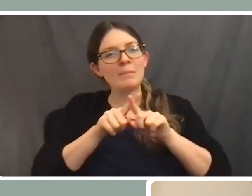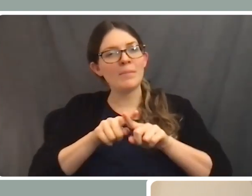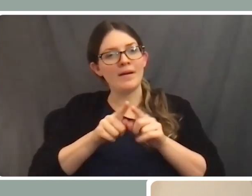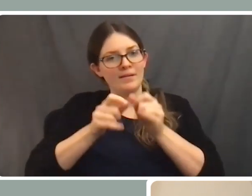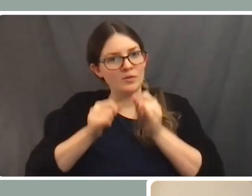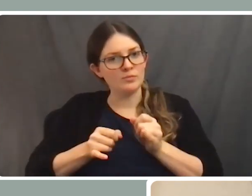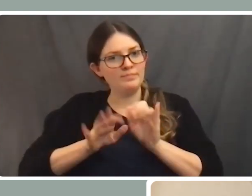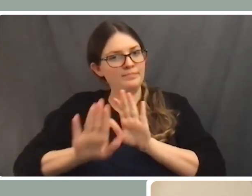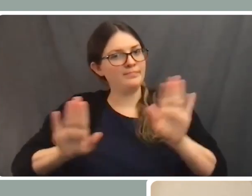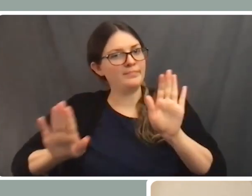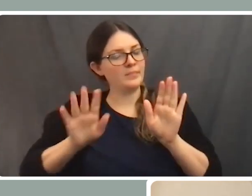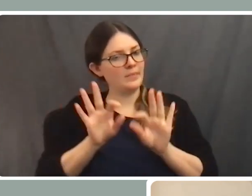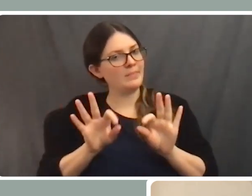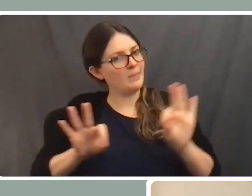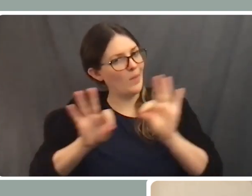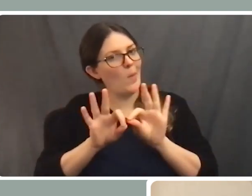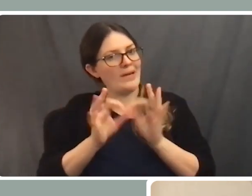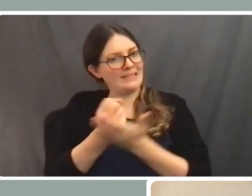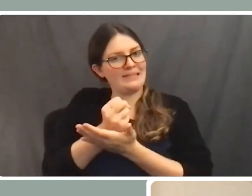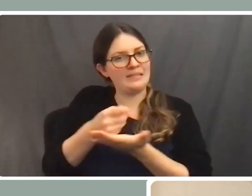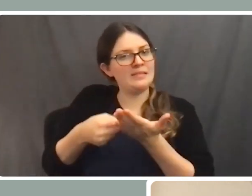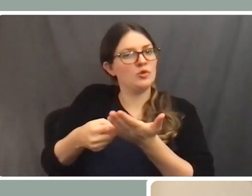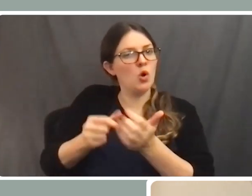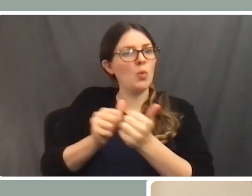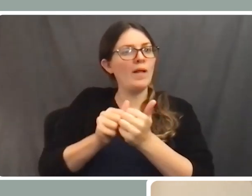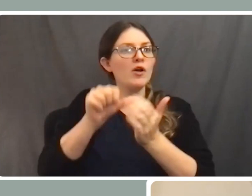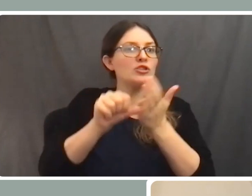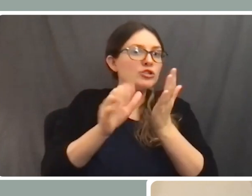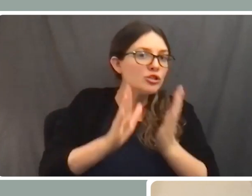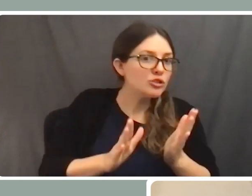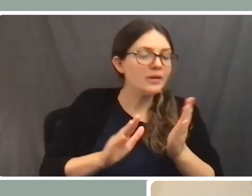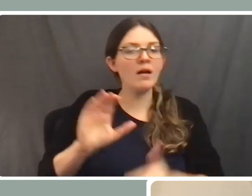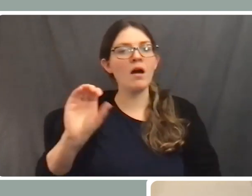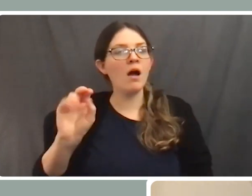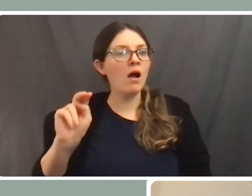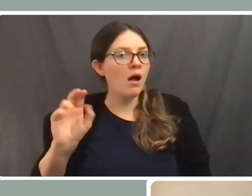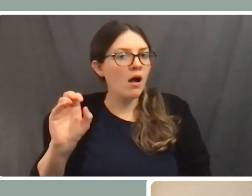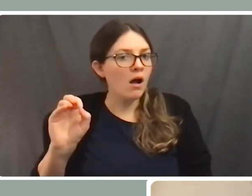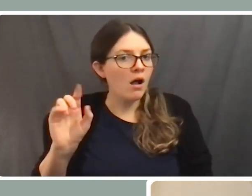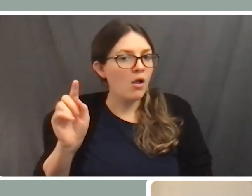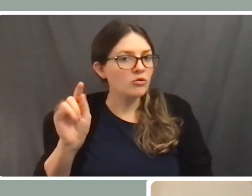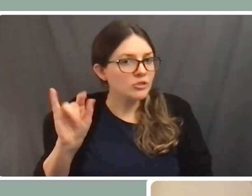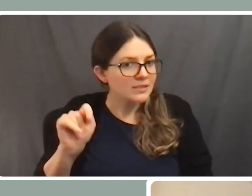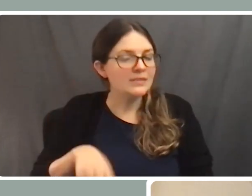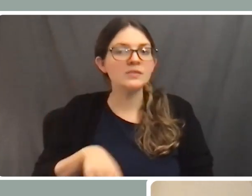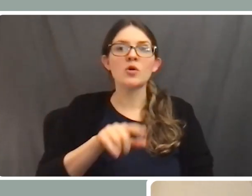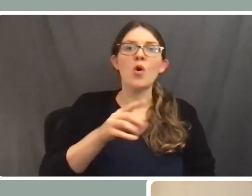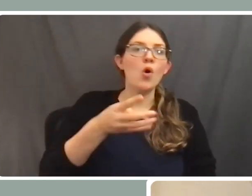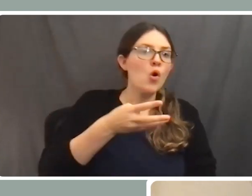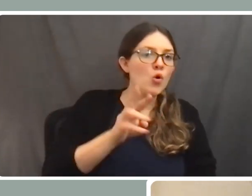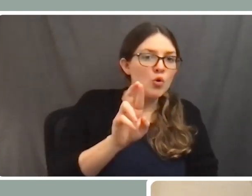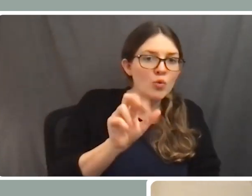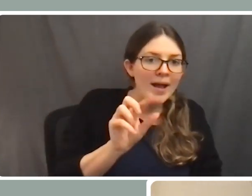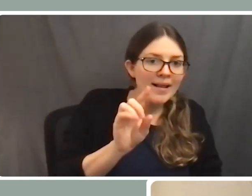to talk to your medical oncologist and your surgeon, and maybe even also your radiation oncologist about what's right specifically for you. But there are some